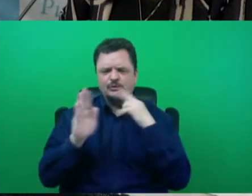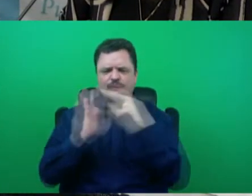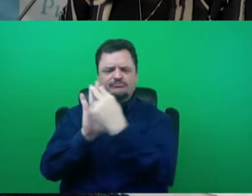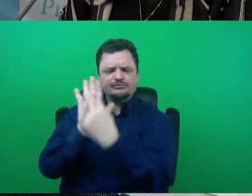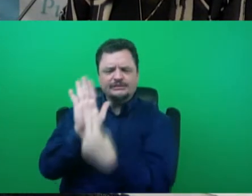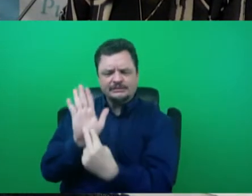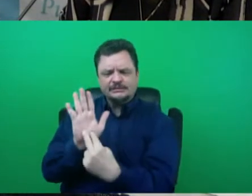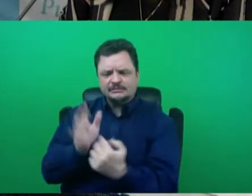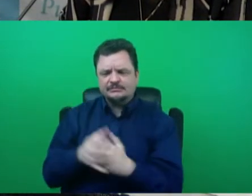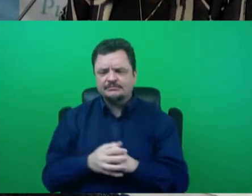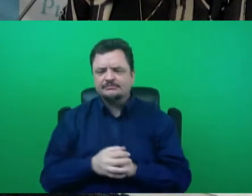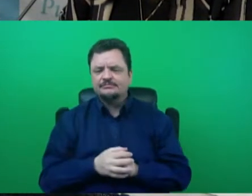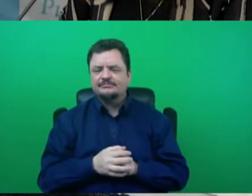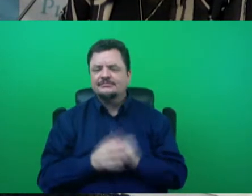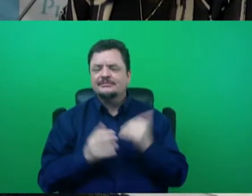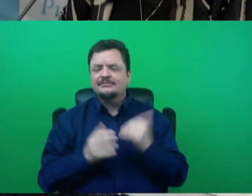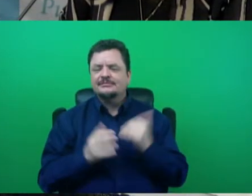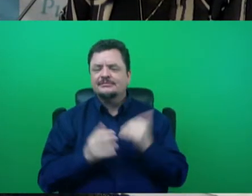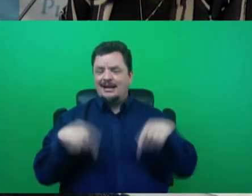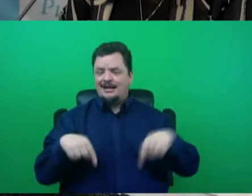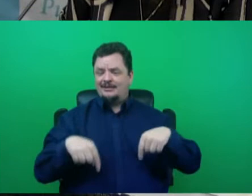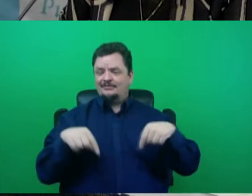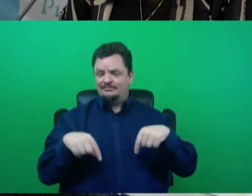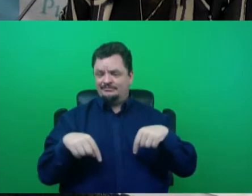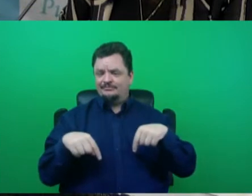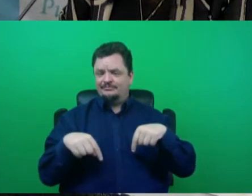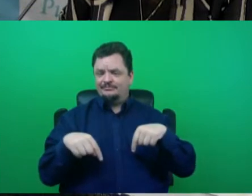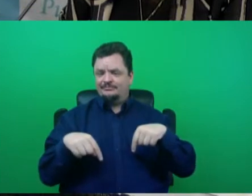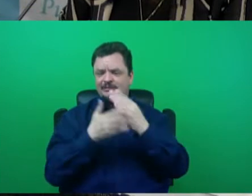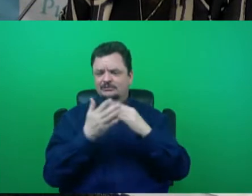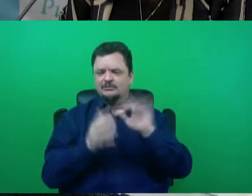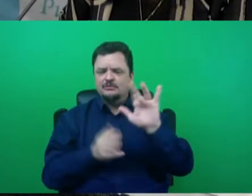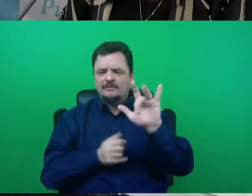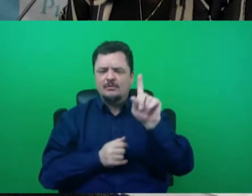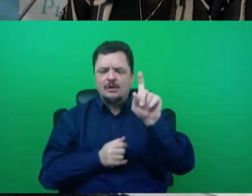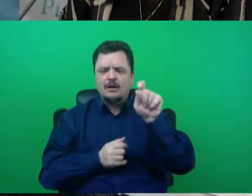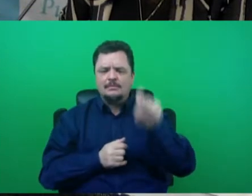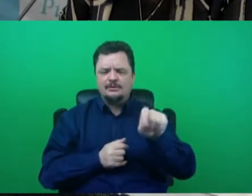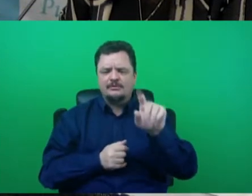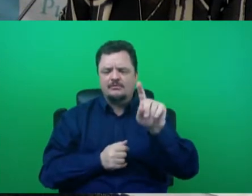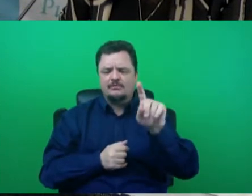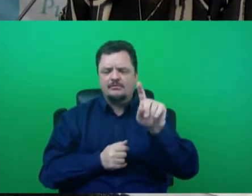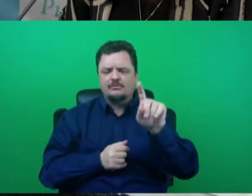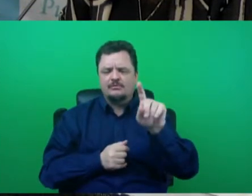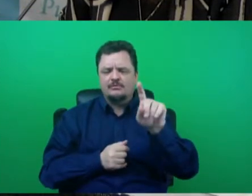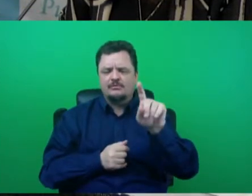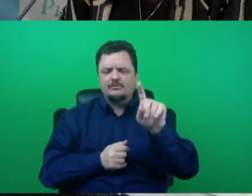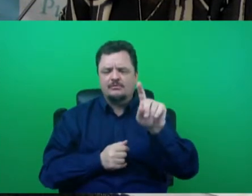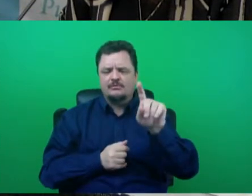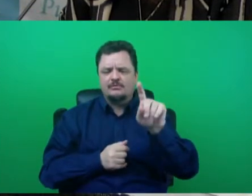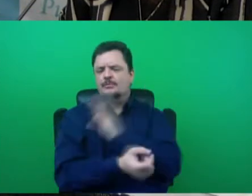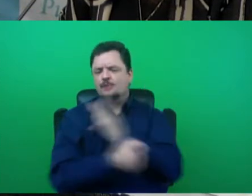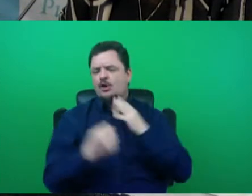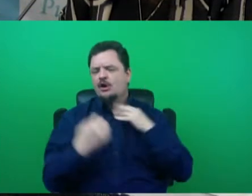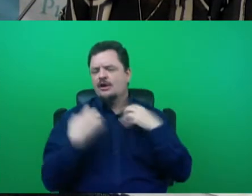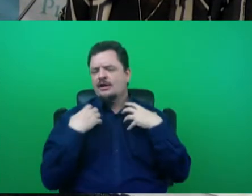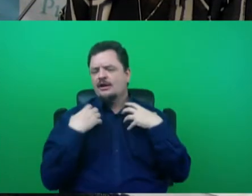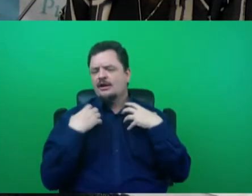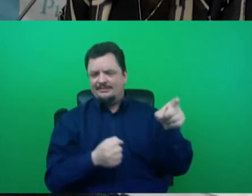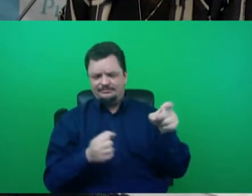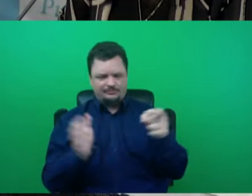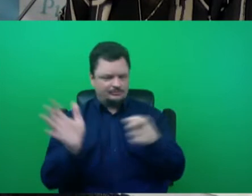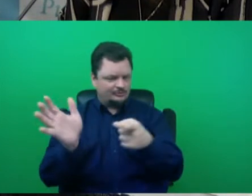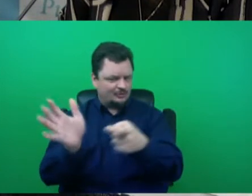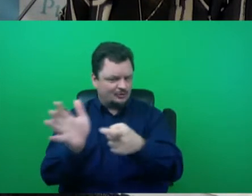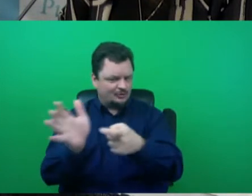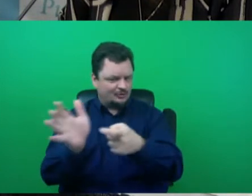Section 251508, the El Paso County Board of Health is required to meet in regular session at least every 3 months, as